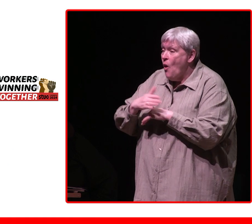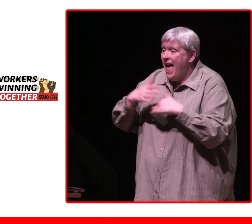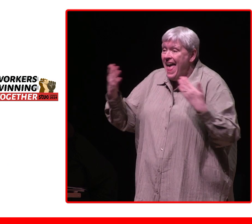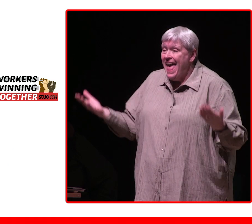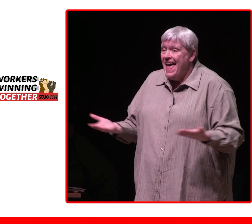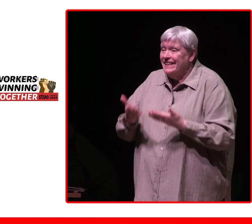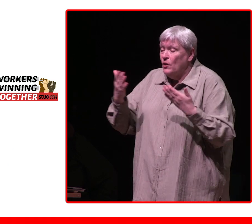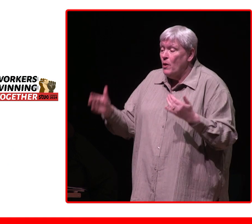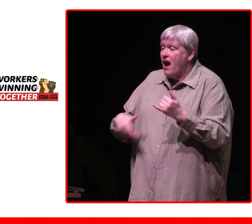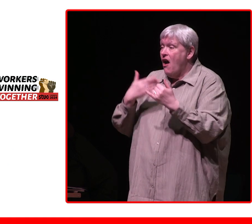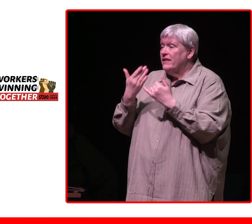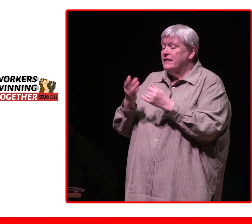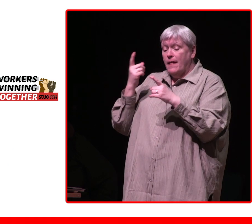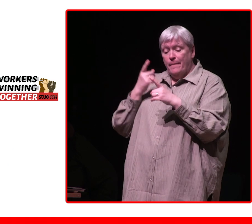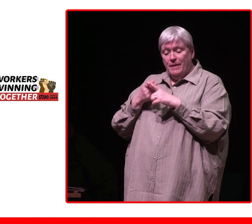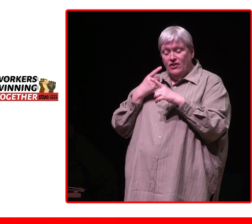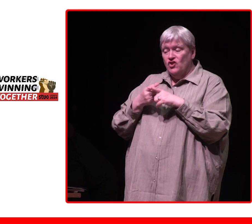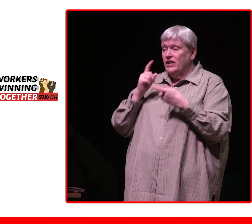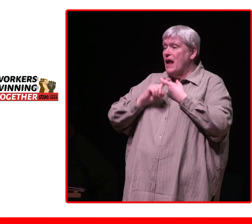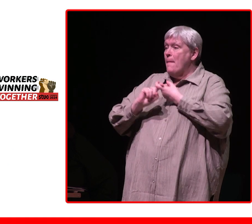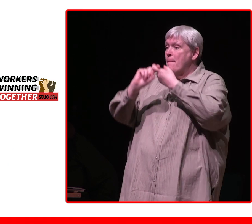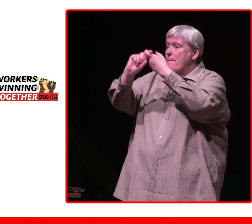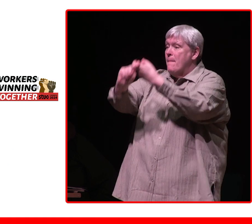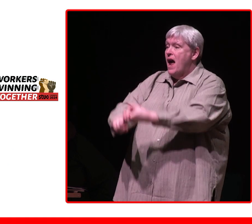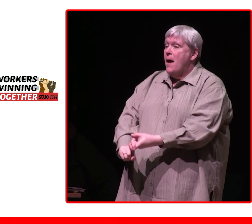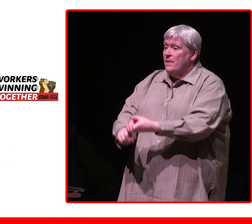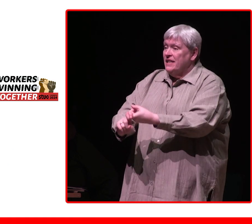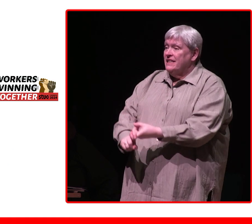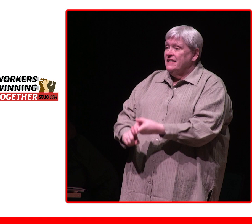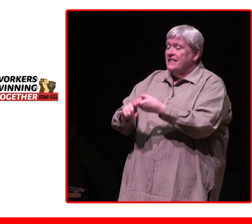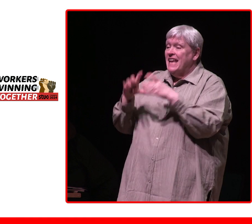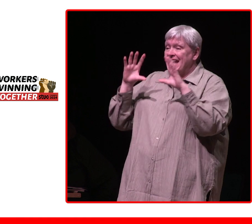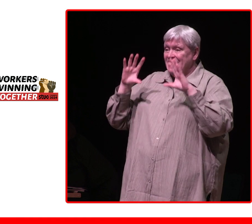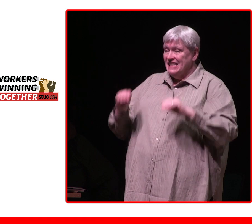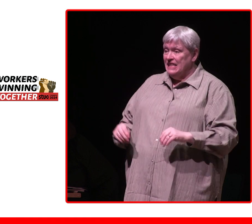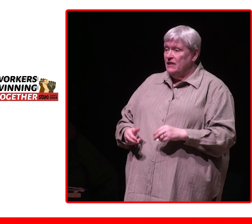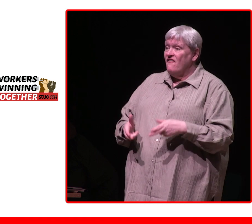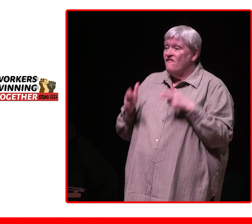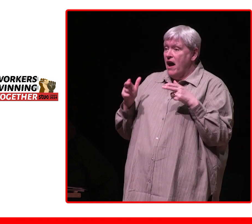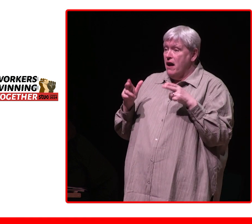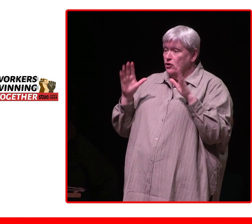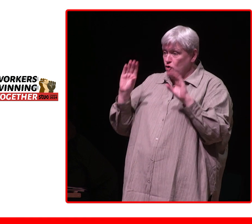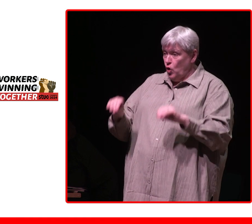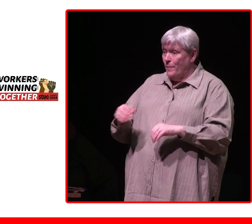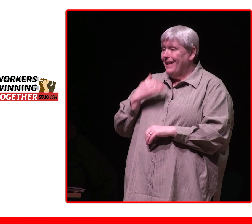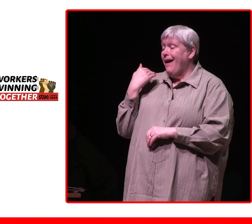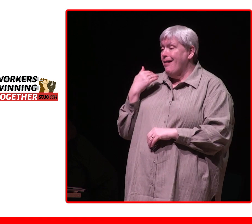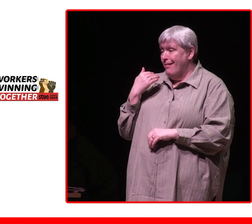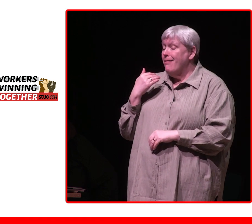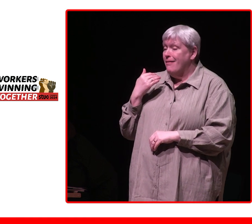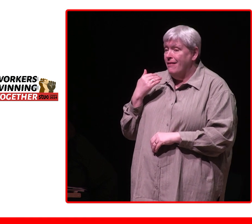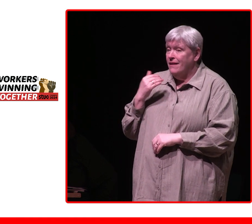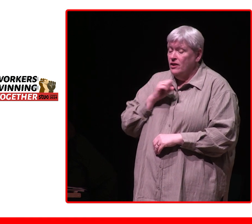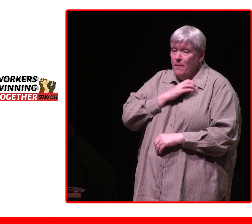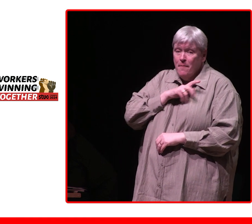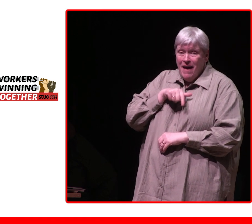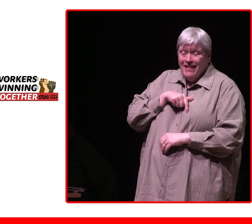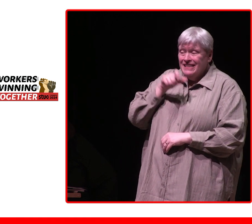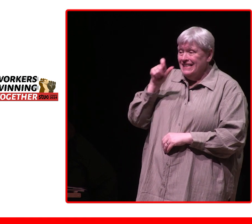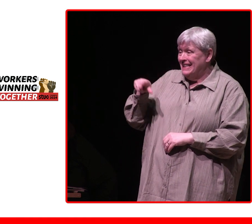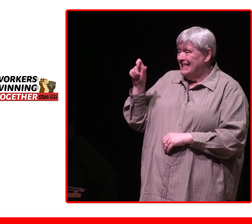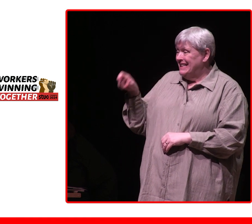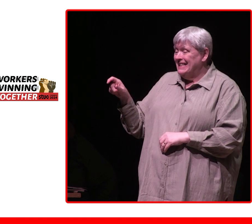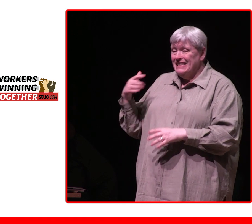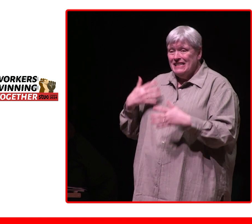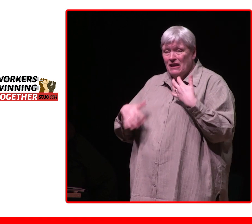is an immediate and permanent ceasefire and the killing stops. The scale of Palestinian suffering is hard